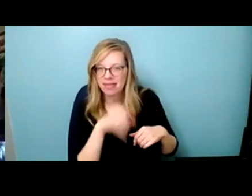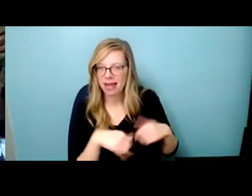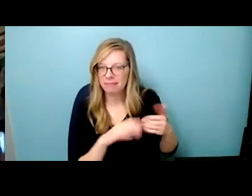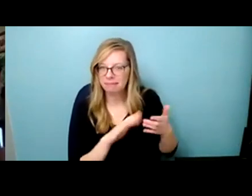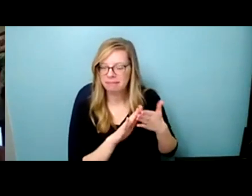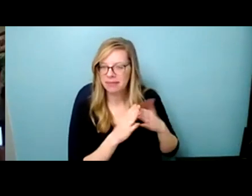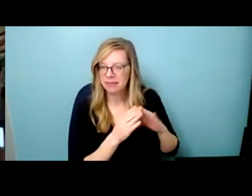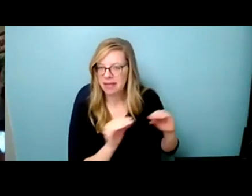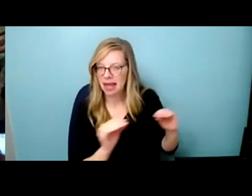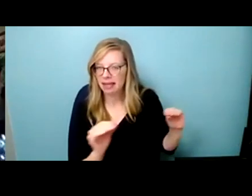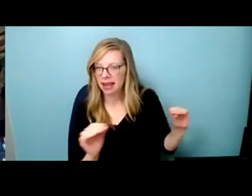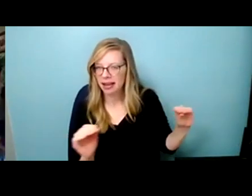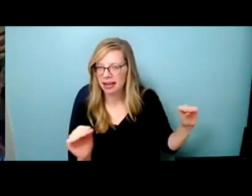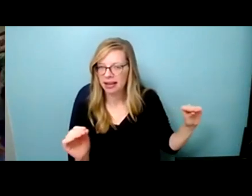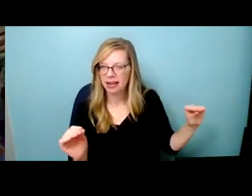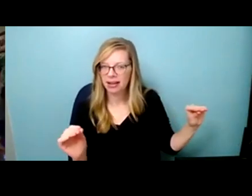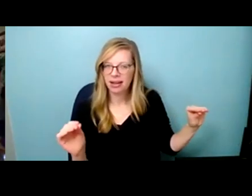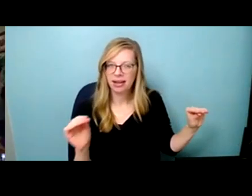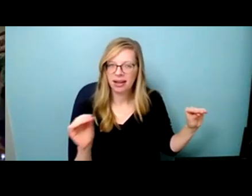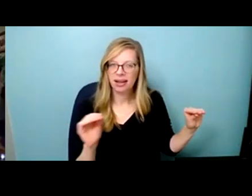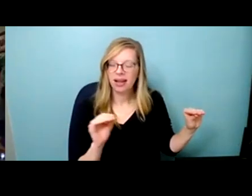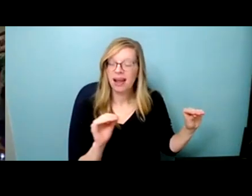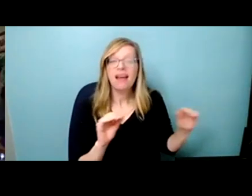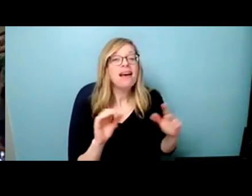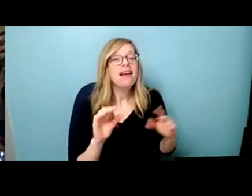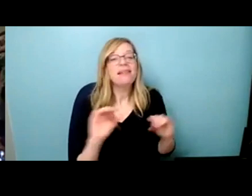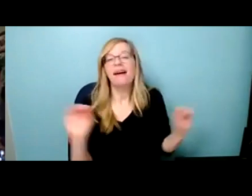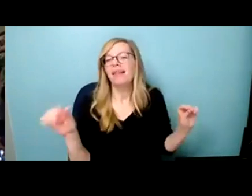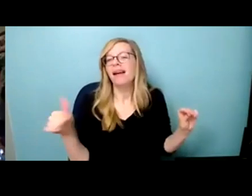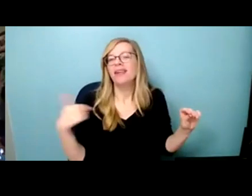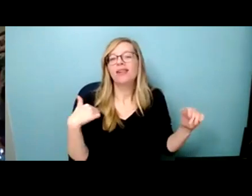nothing that I could want